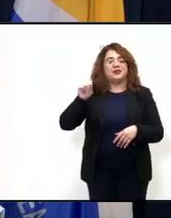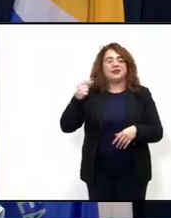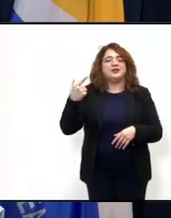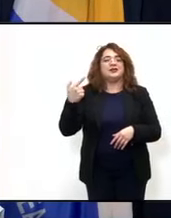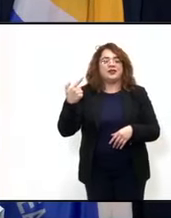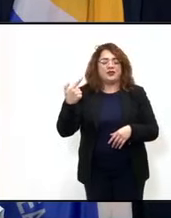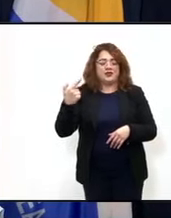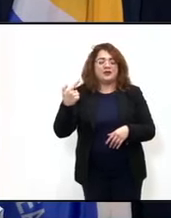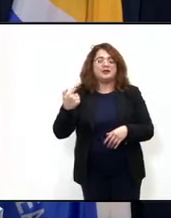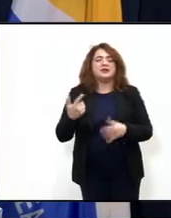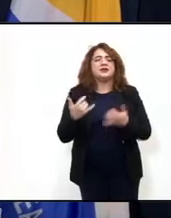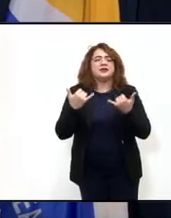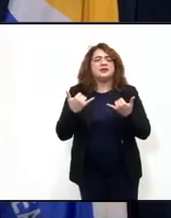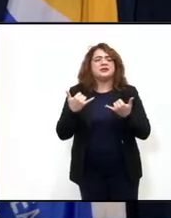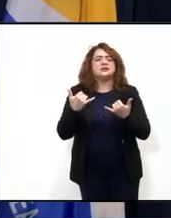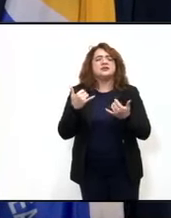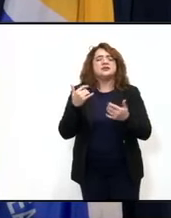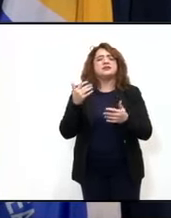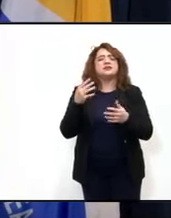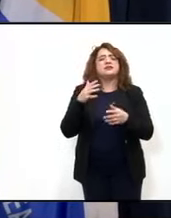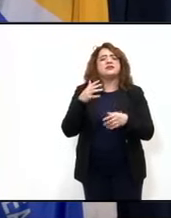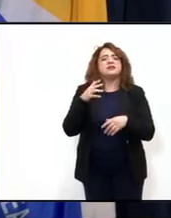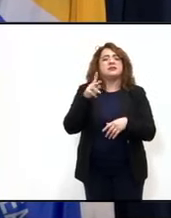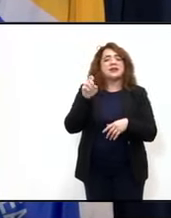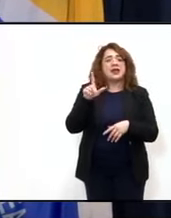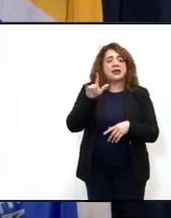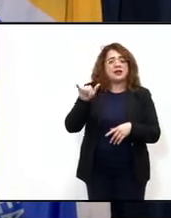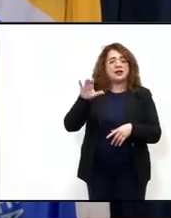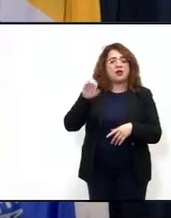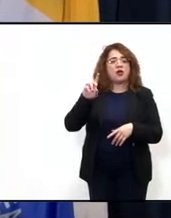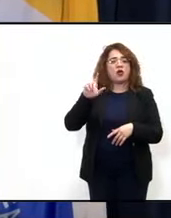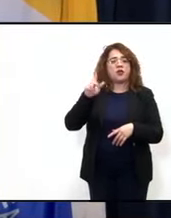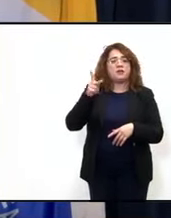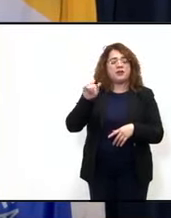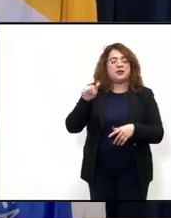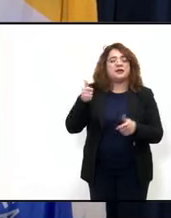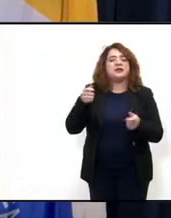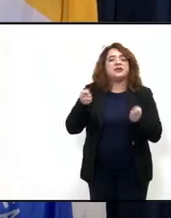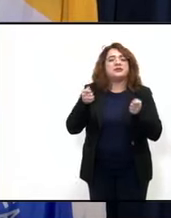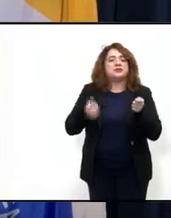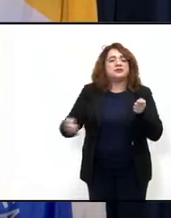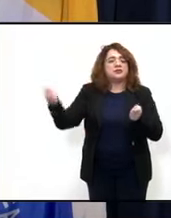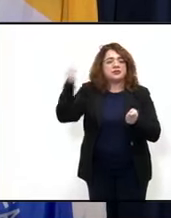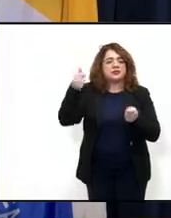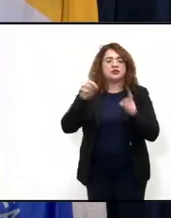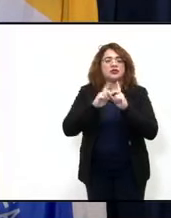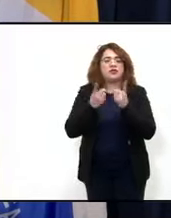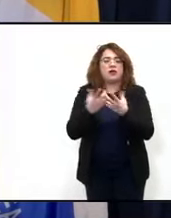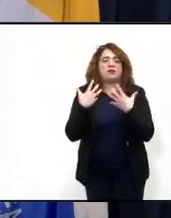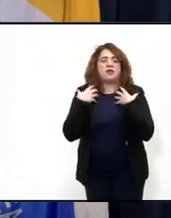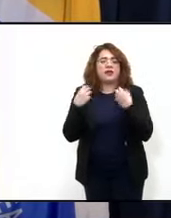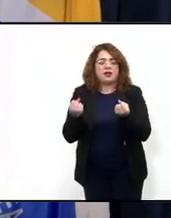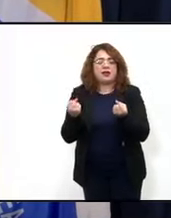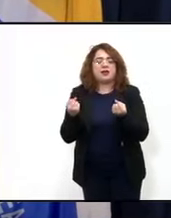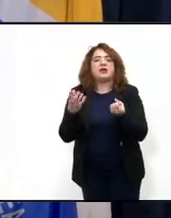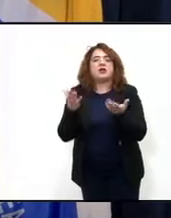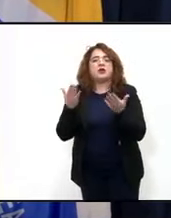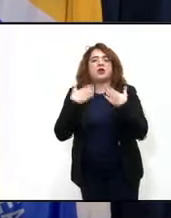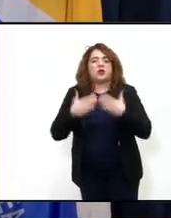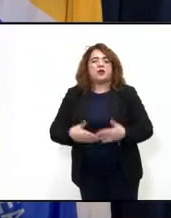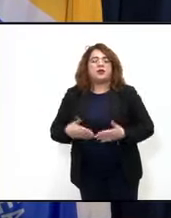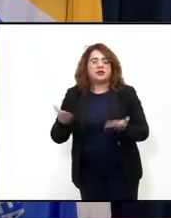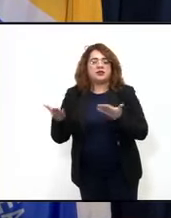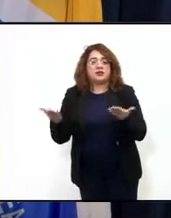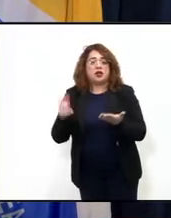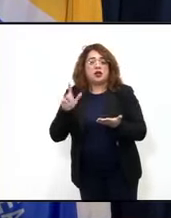2021. Hoy nos acompañó el alcalde García y también Kelly Colopy, la directora del Departamento de Salud y Servicios Humanos para la ciudad